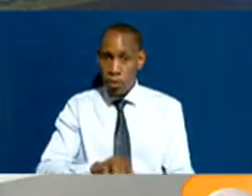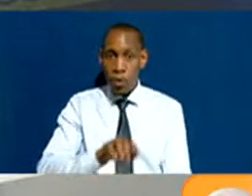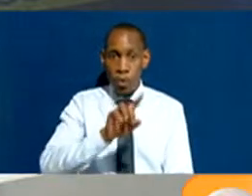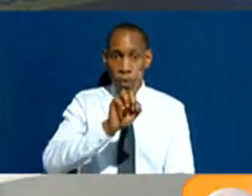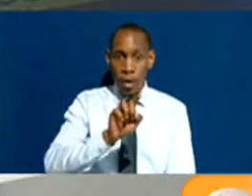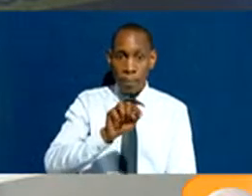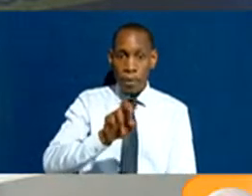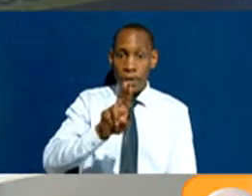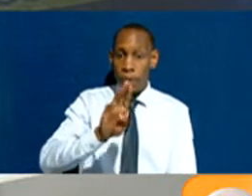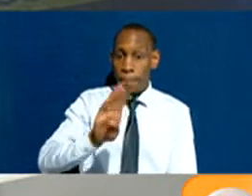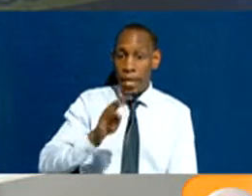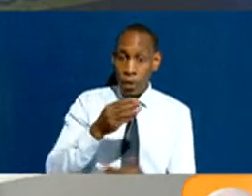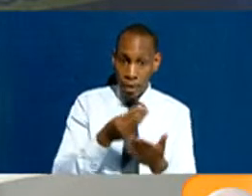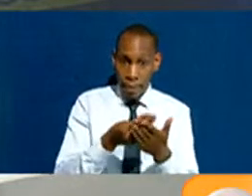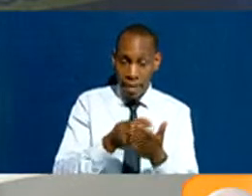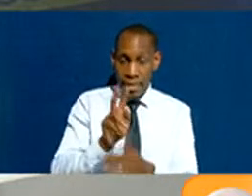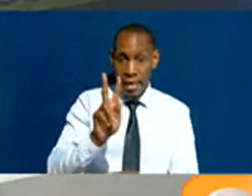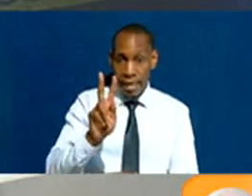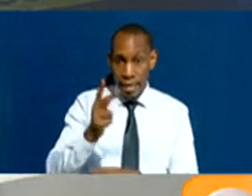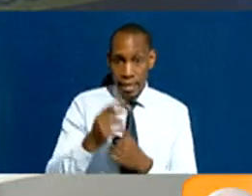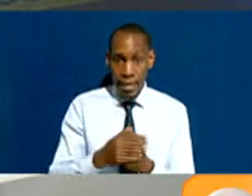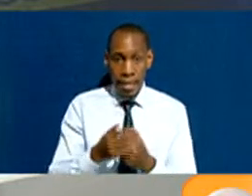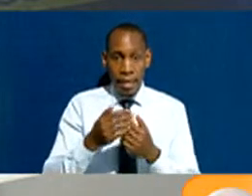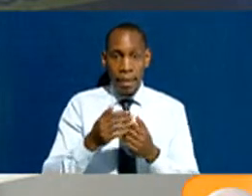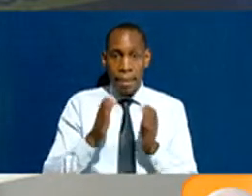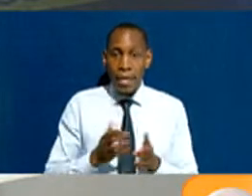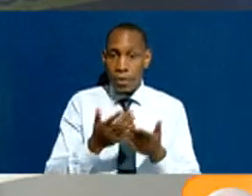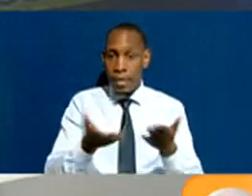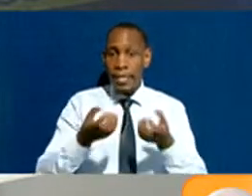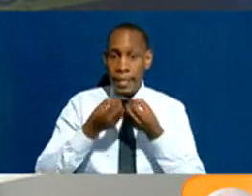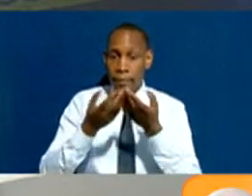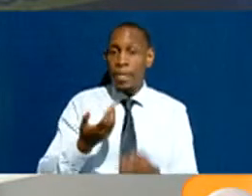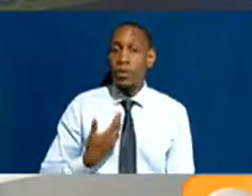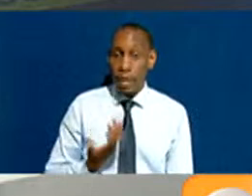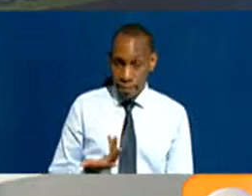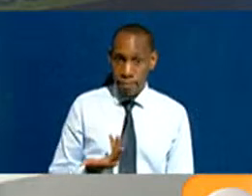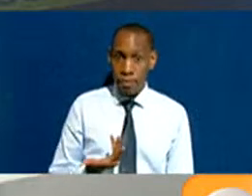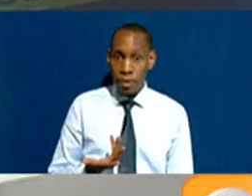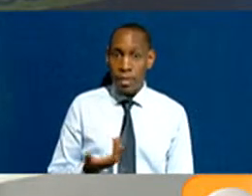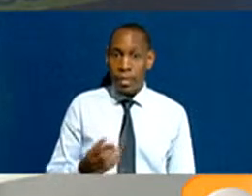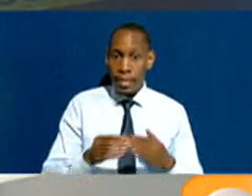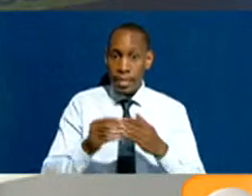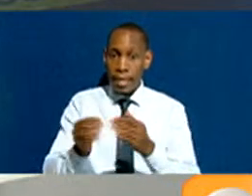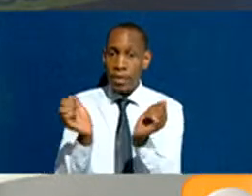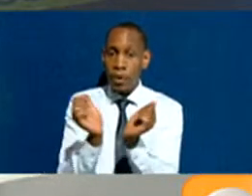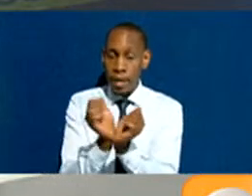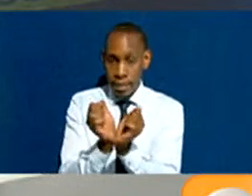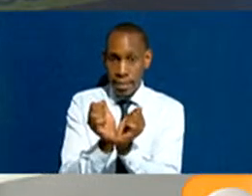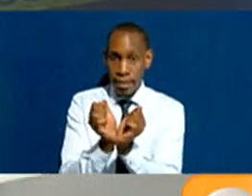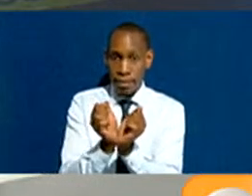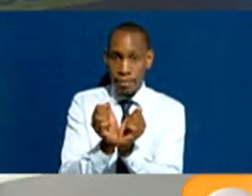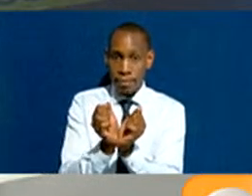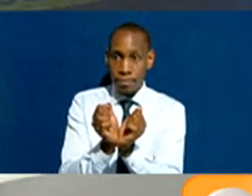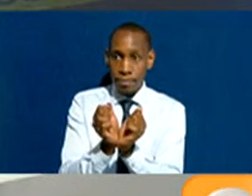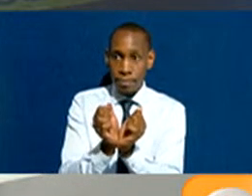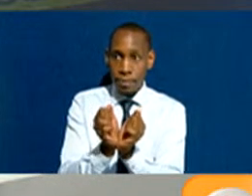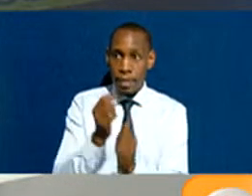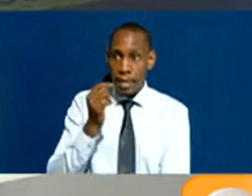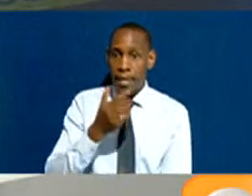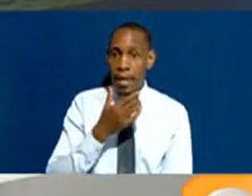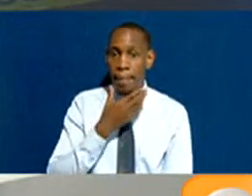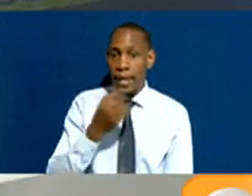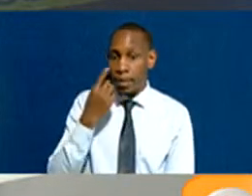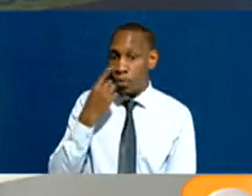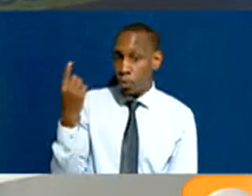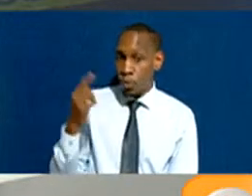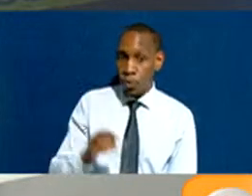1.2 billion Kenya shillings for anyone with information leading to the arrest of Mohamoud Abdi